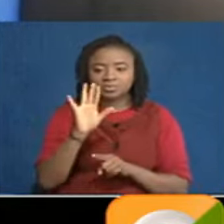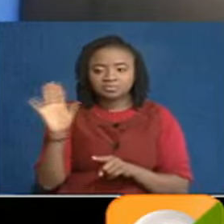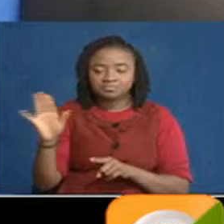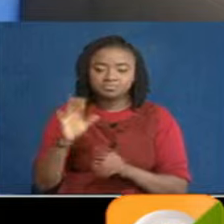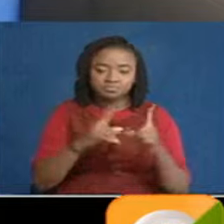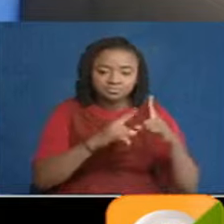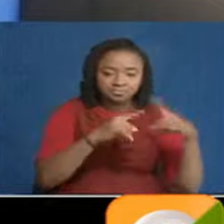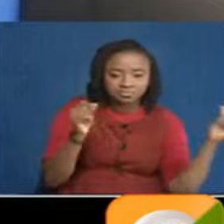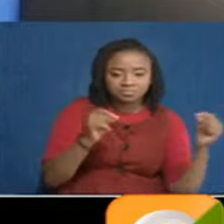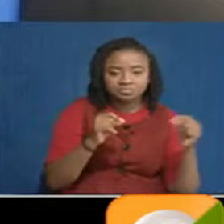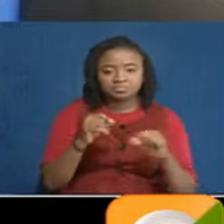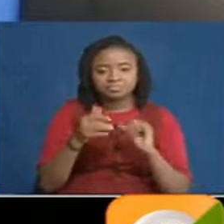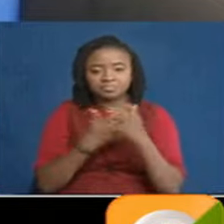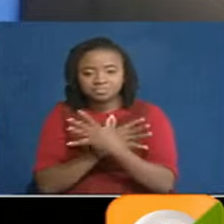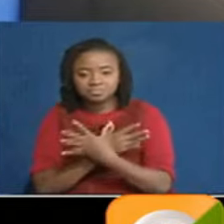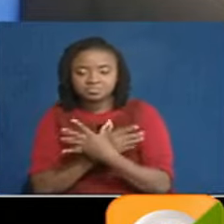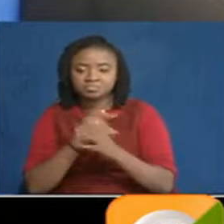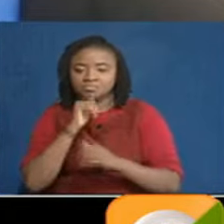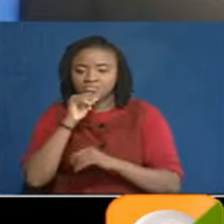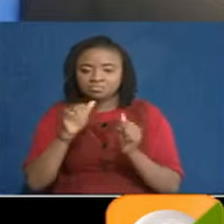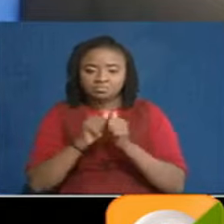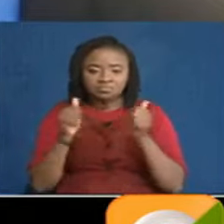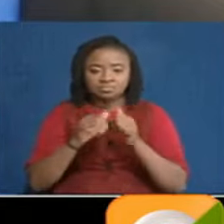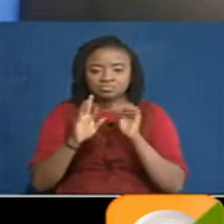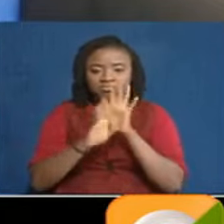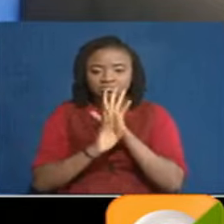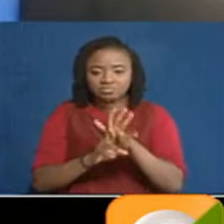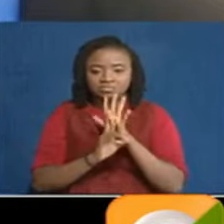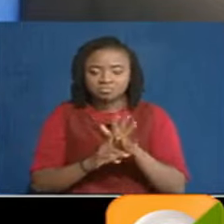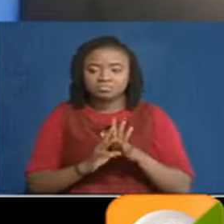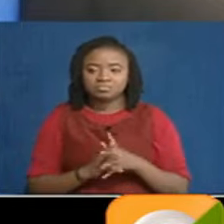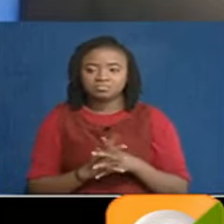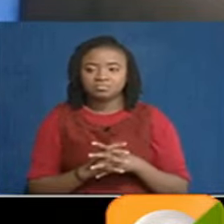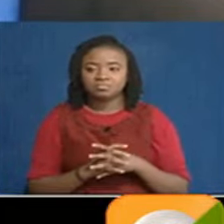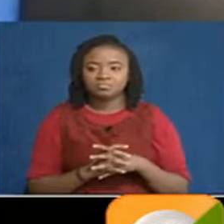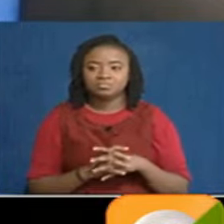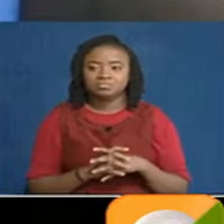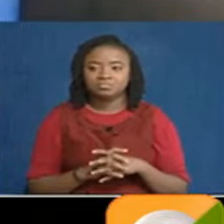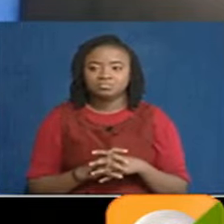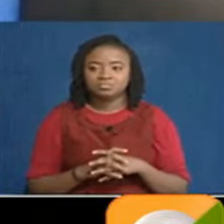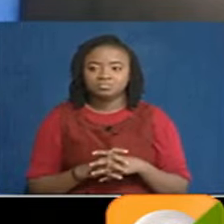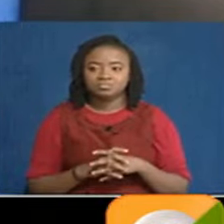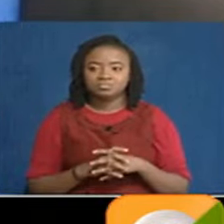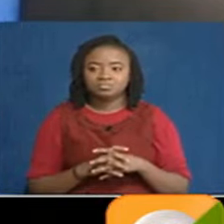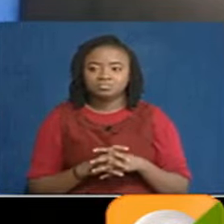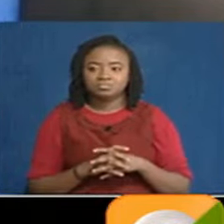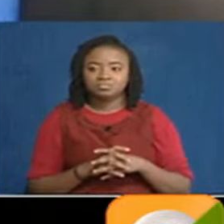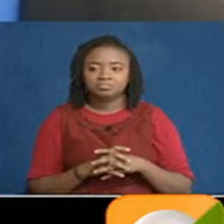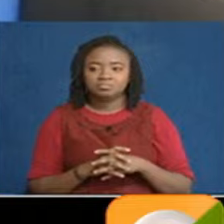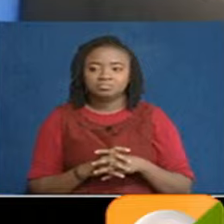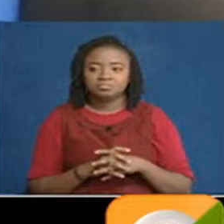Japan, are not represented where the five permanent seats are concerned with veto power.